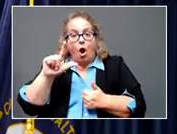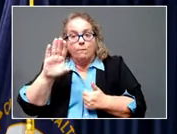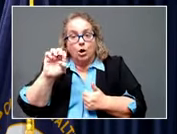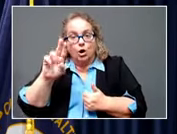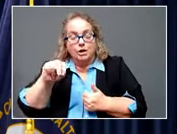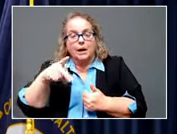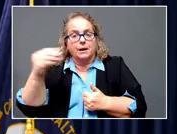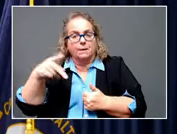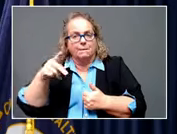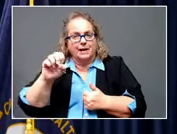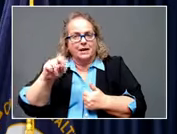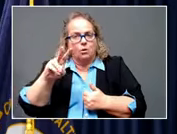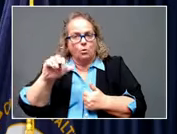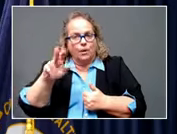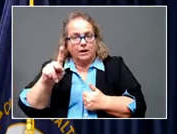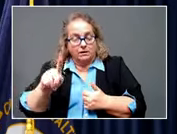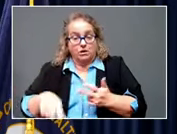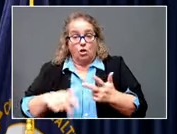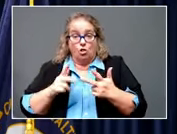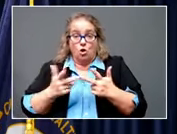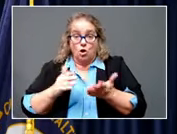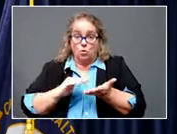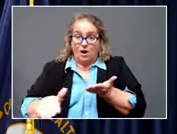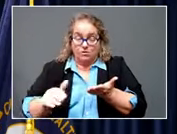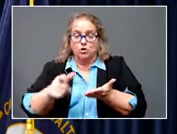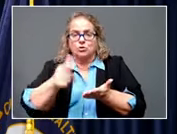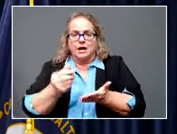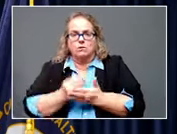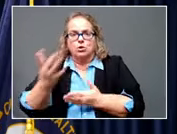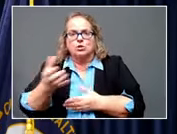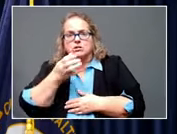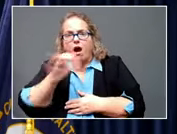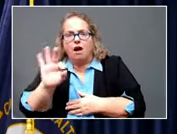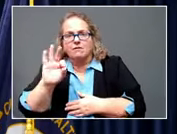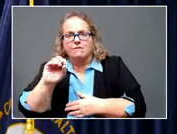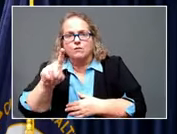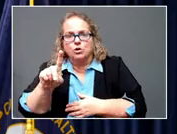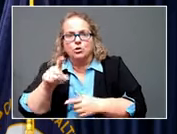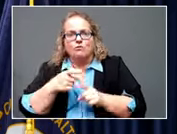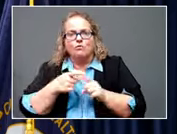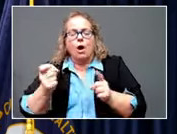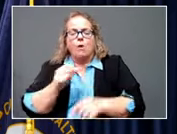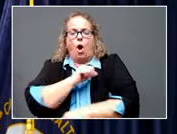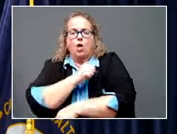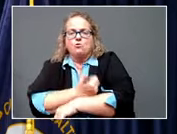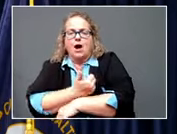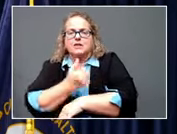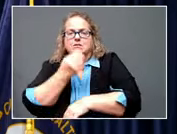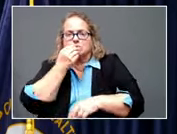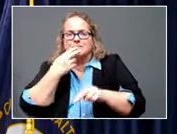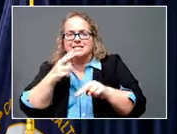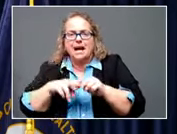allows the purchase of hot food from authorized SNAP retailers with their benefits. Under normal circumstances, it can be